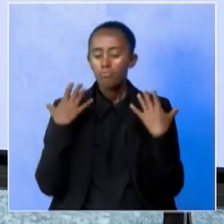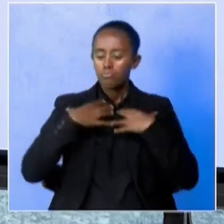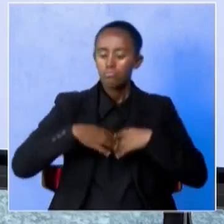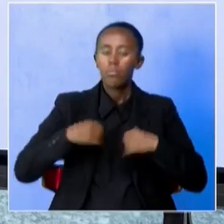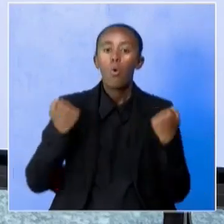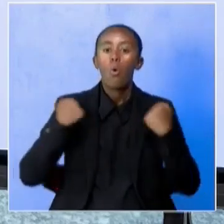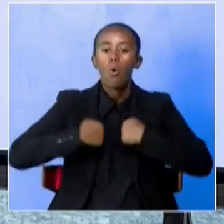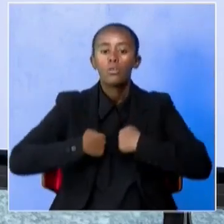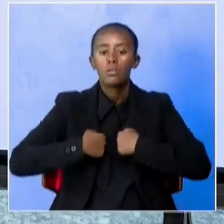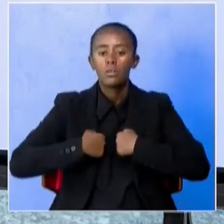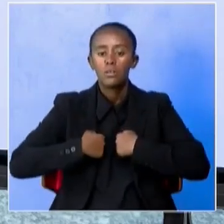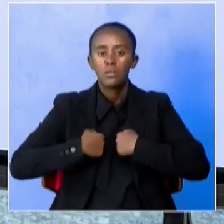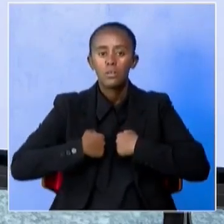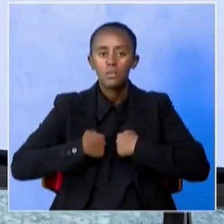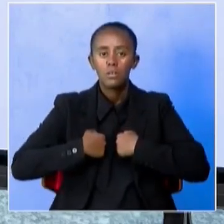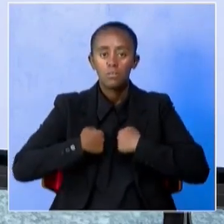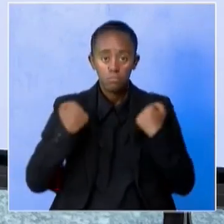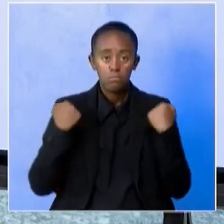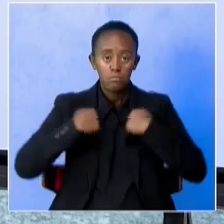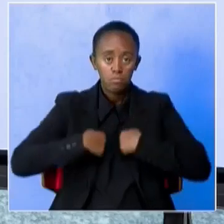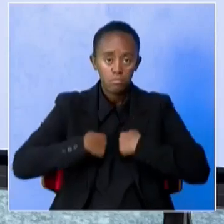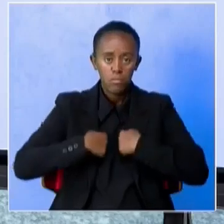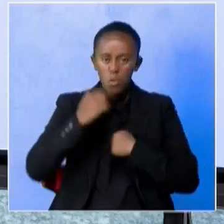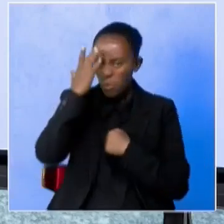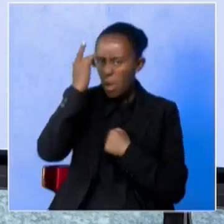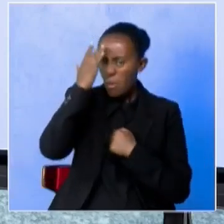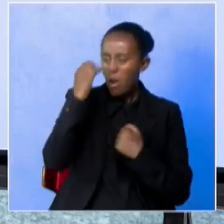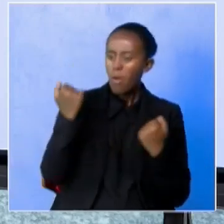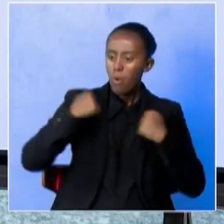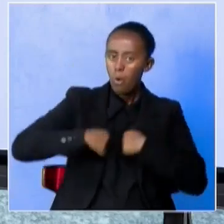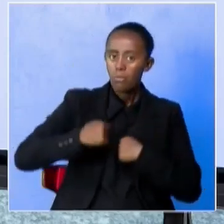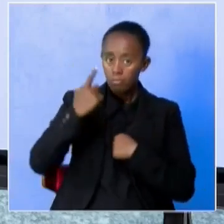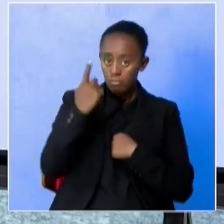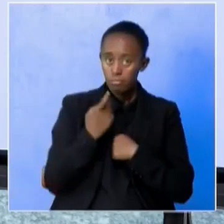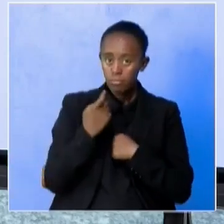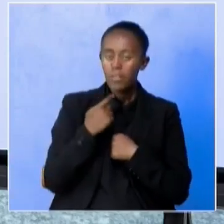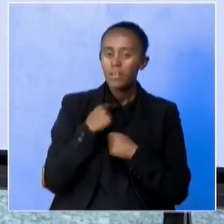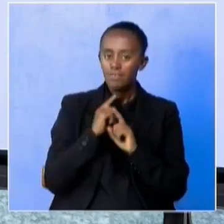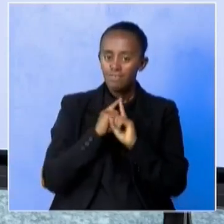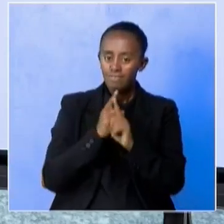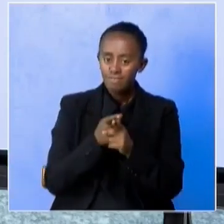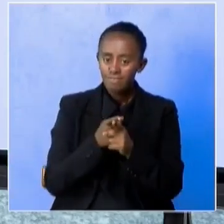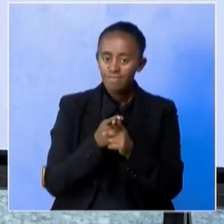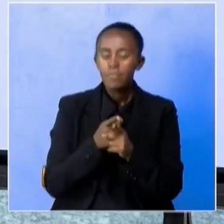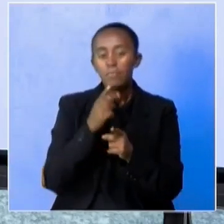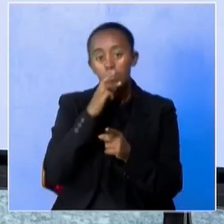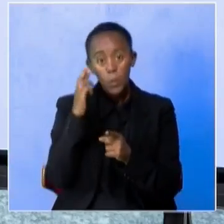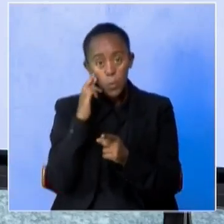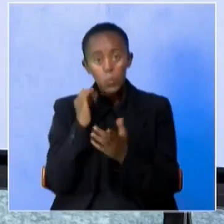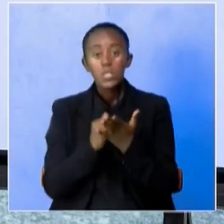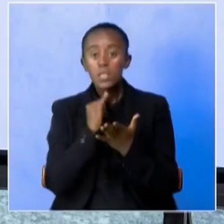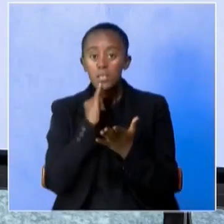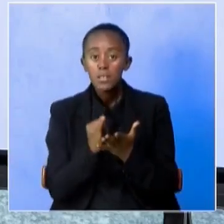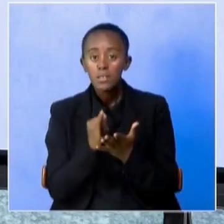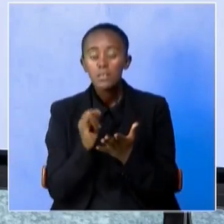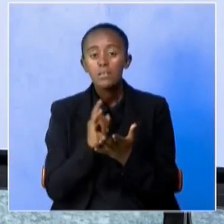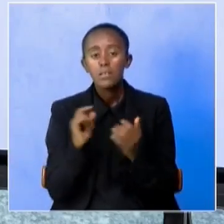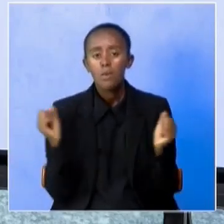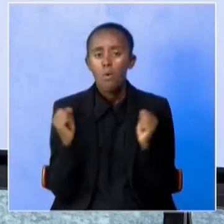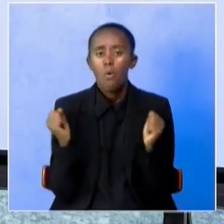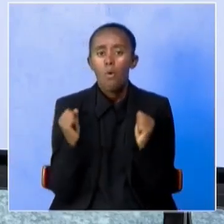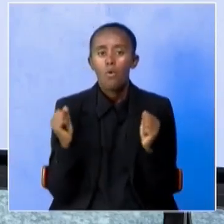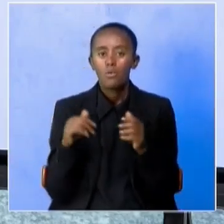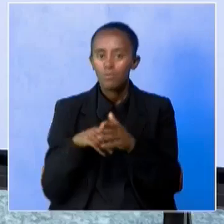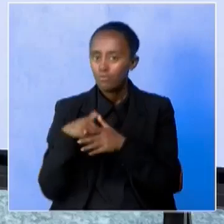coat. If you would ask me, why are you wearing a coat? And I would tell you, because it is cold